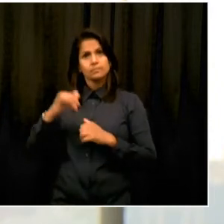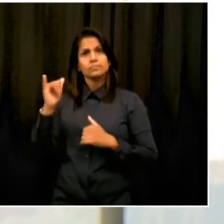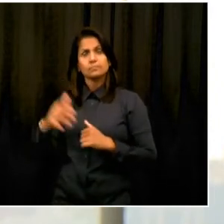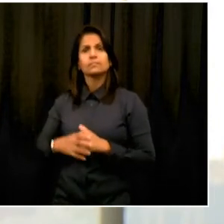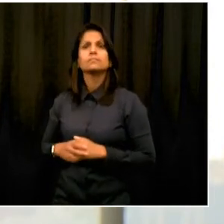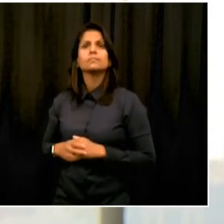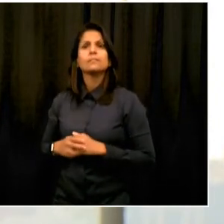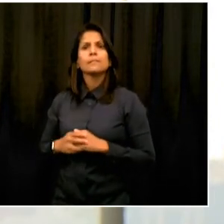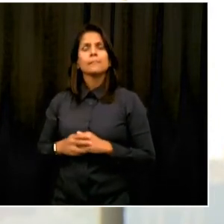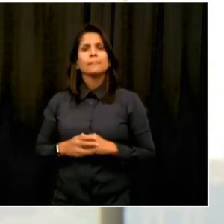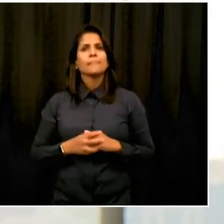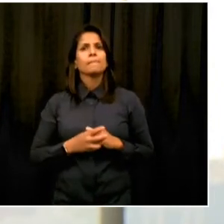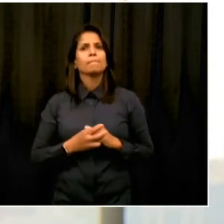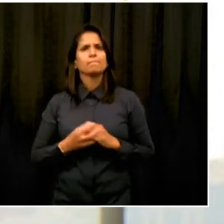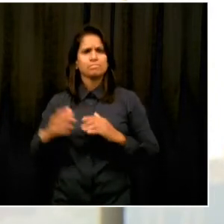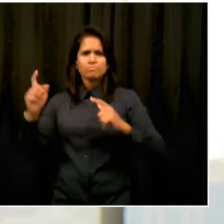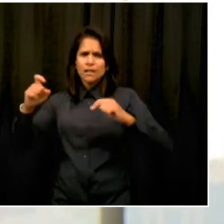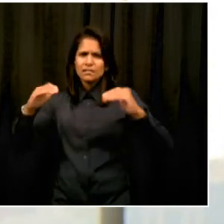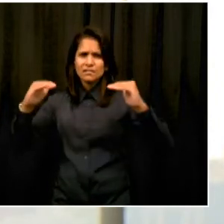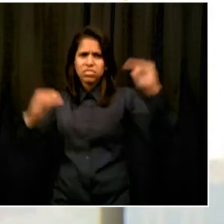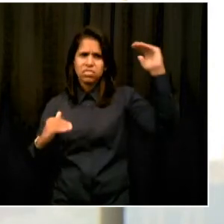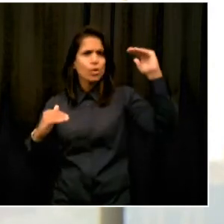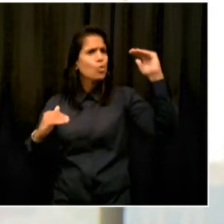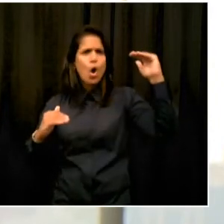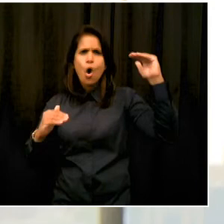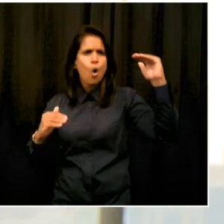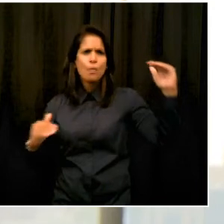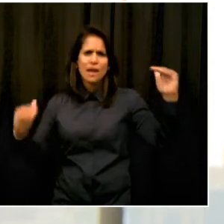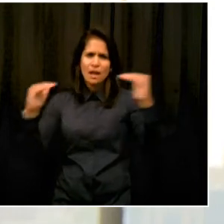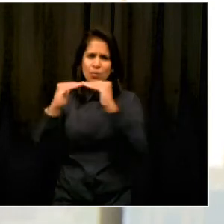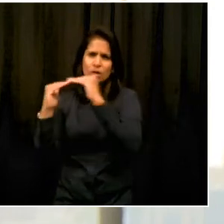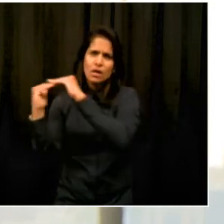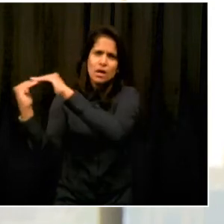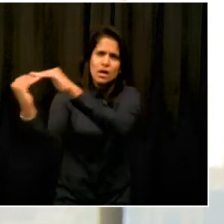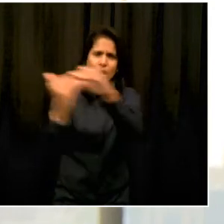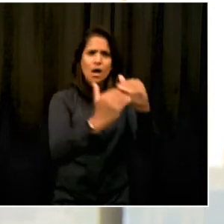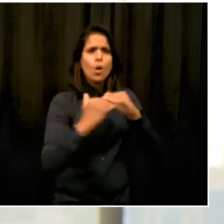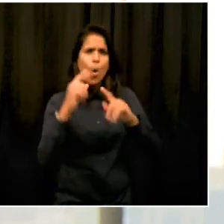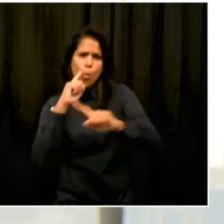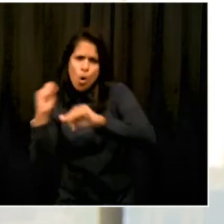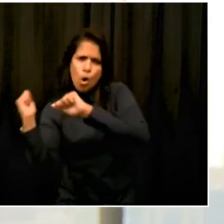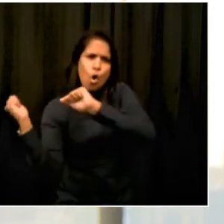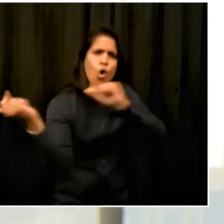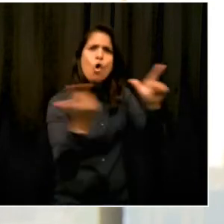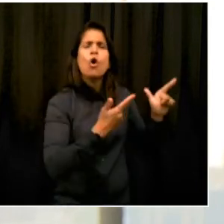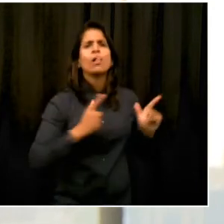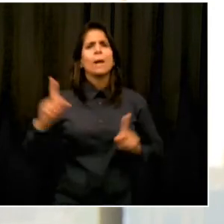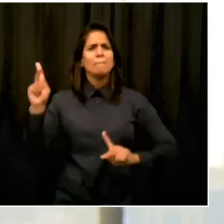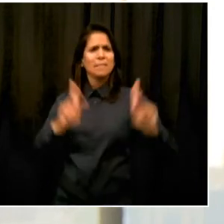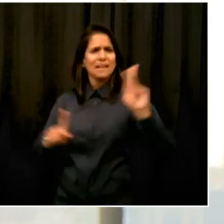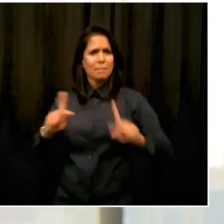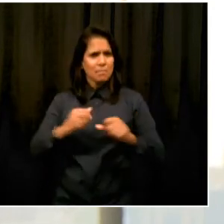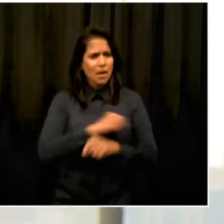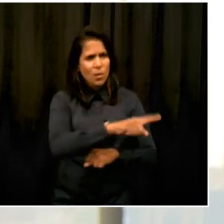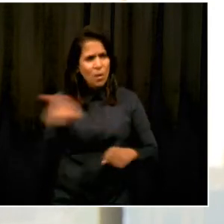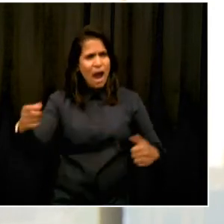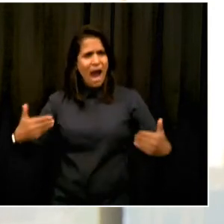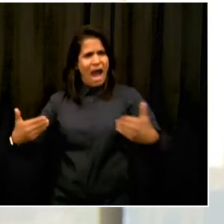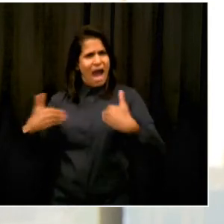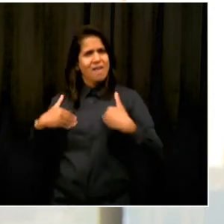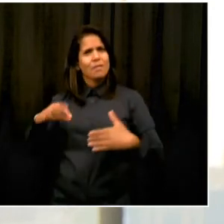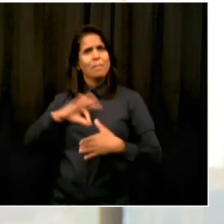if every community benefits. And I will say, for the record,